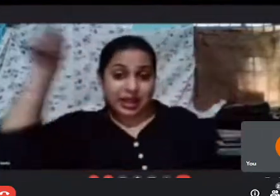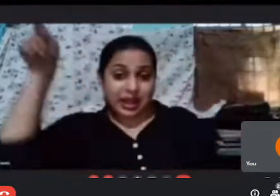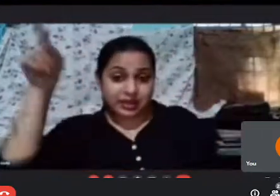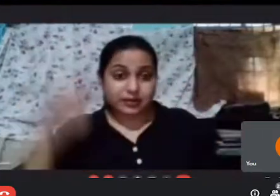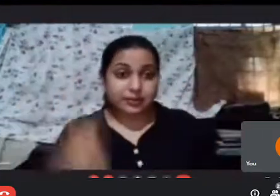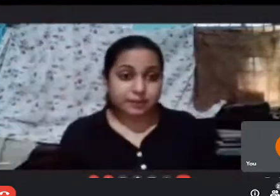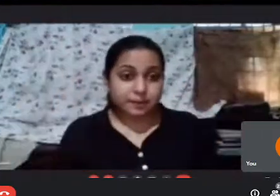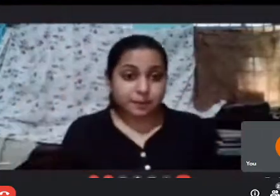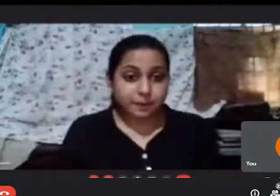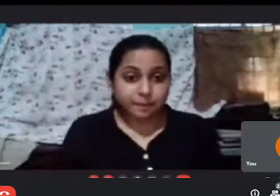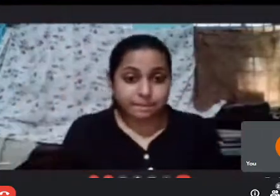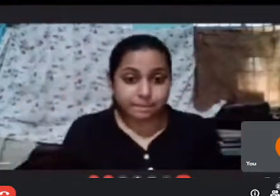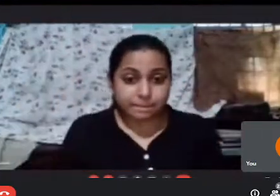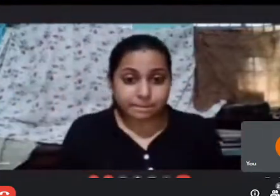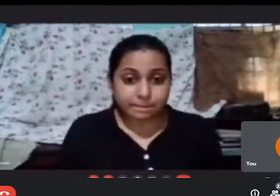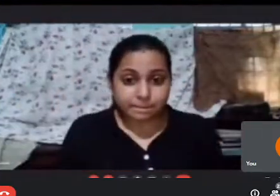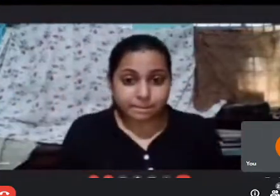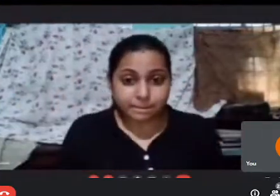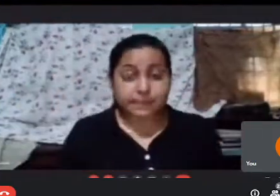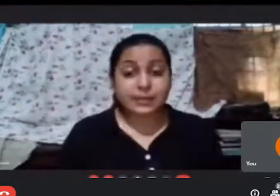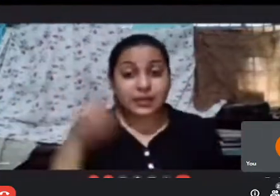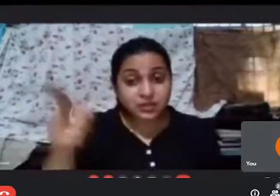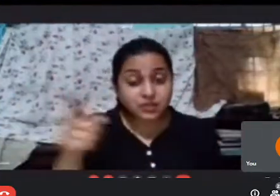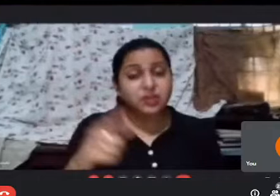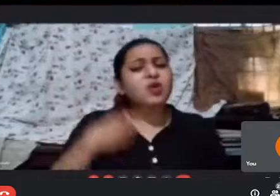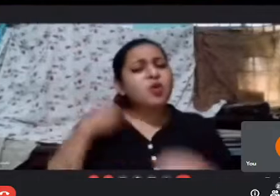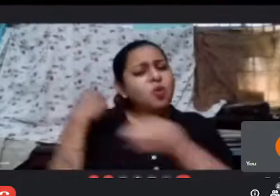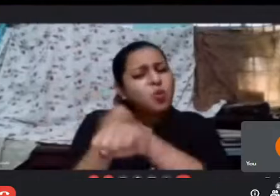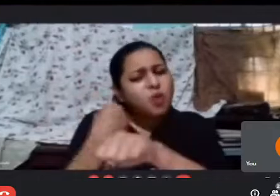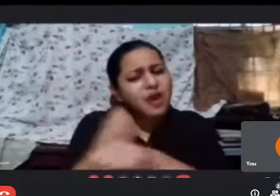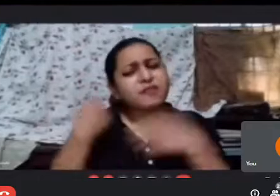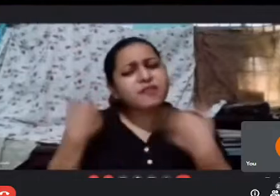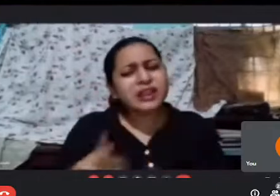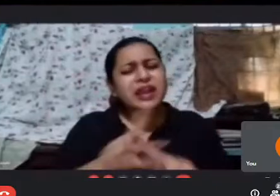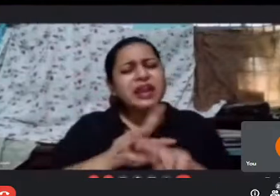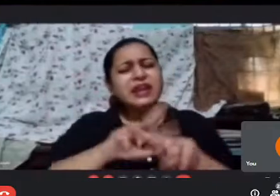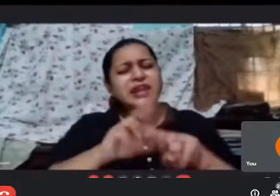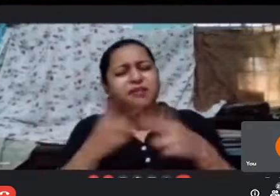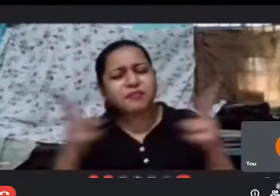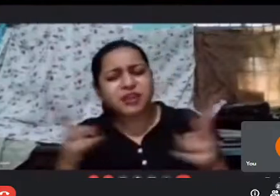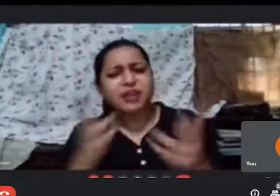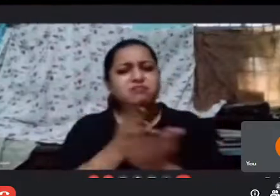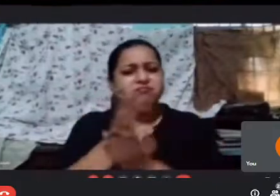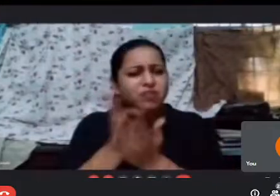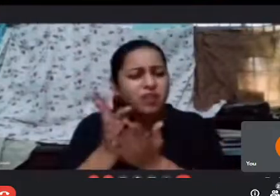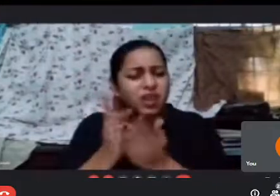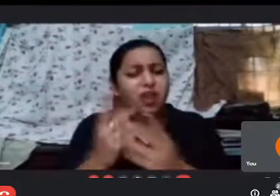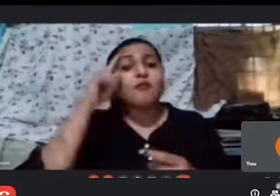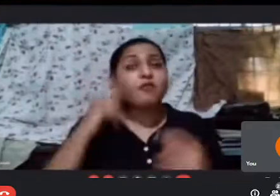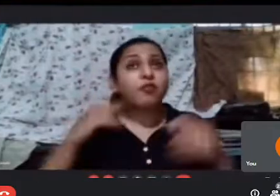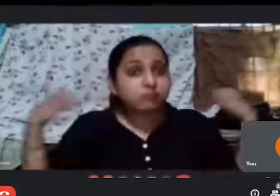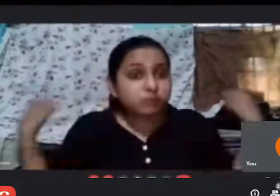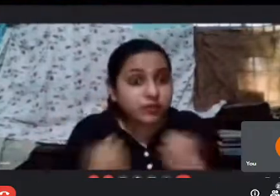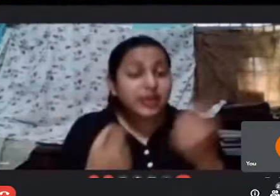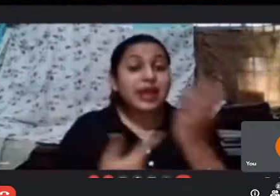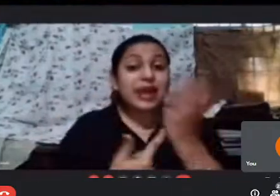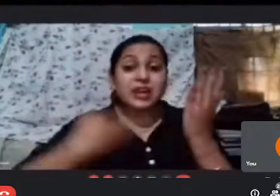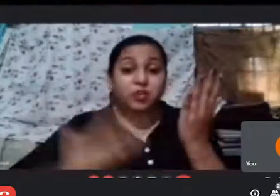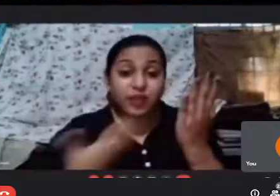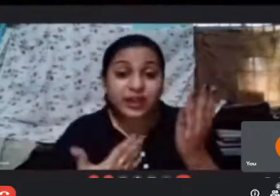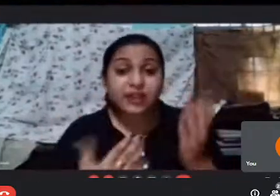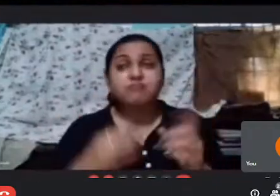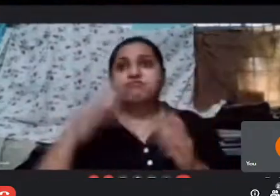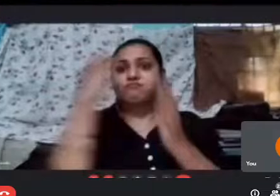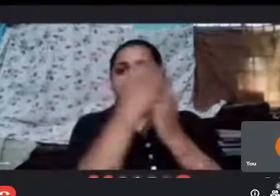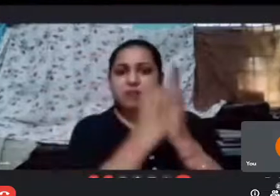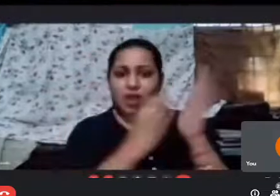She has worked on different initiatives for the development of training curricula and for the implementation of